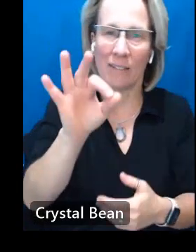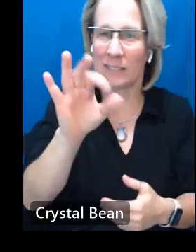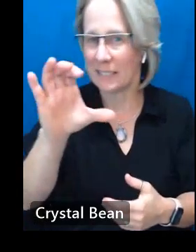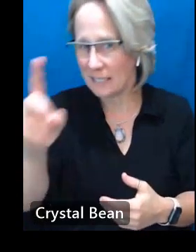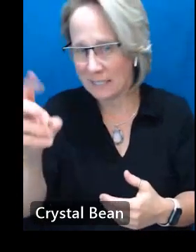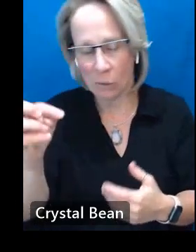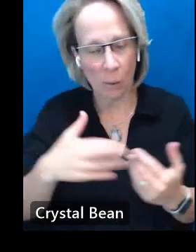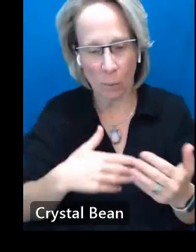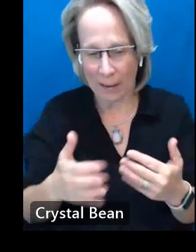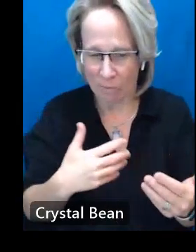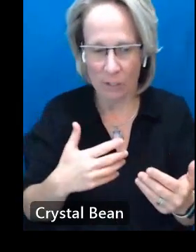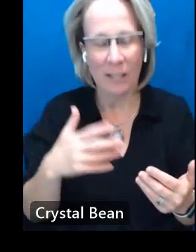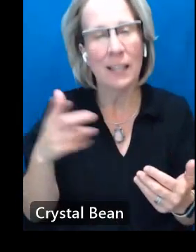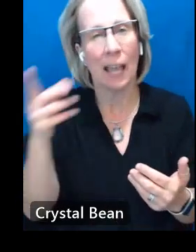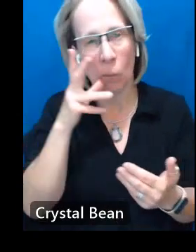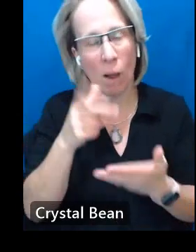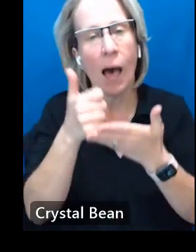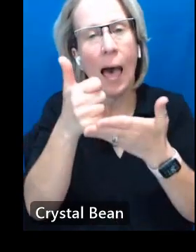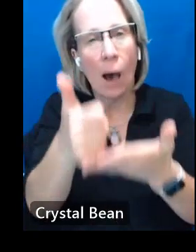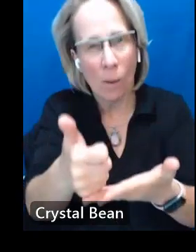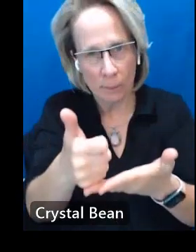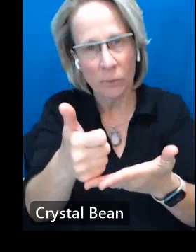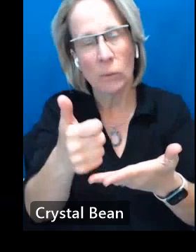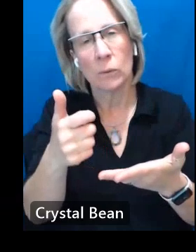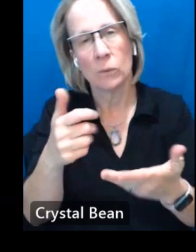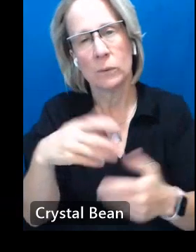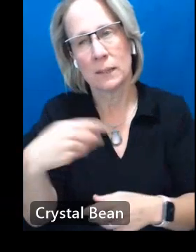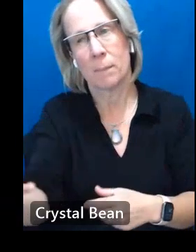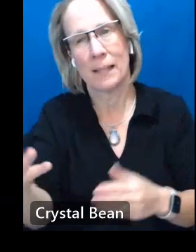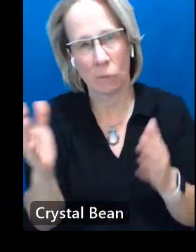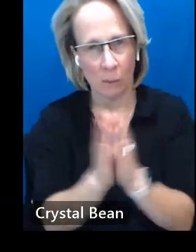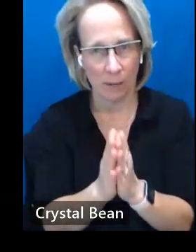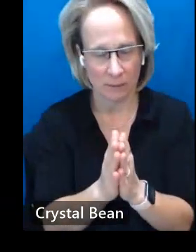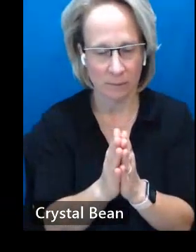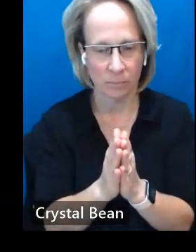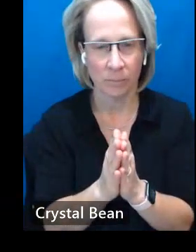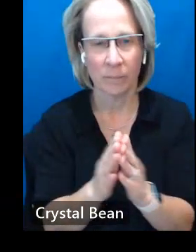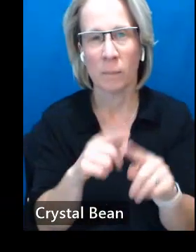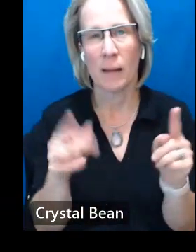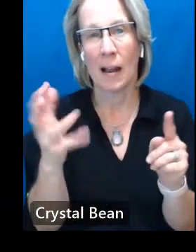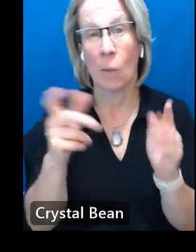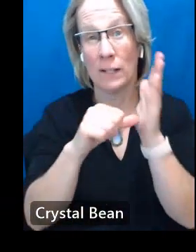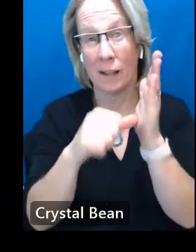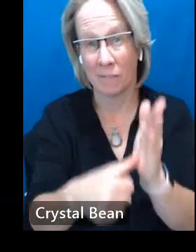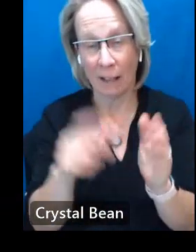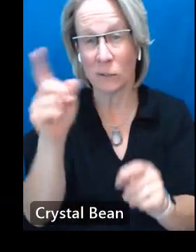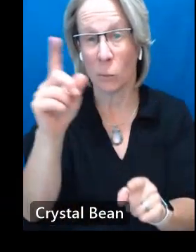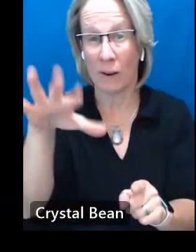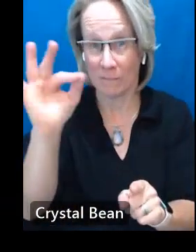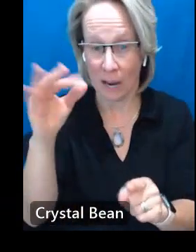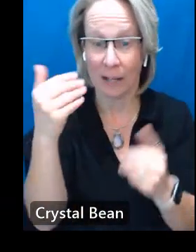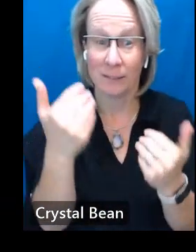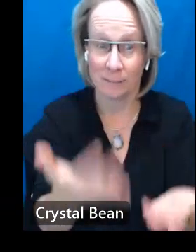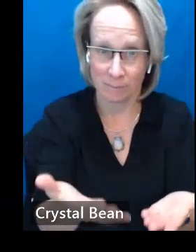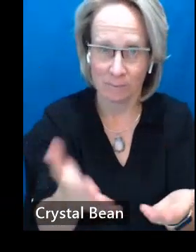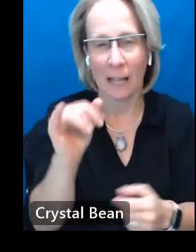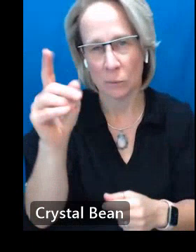complete and submit these requests. But at least want to point out this is where to find them and where to do them.